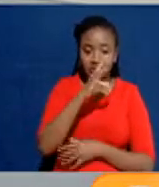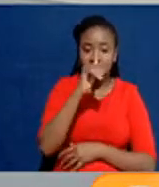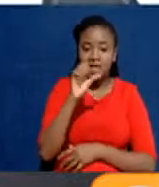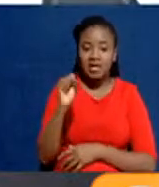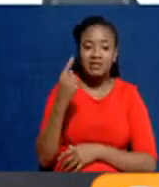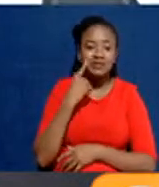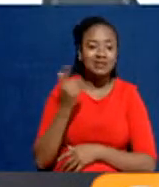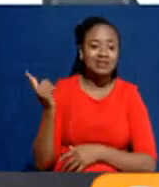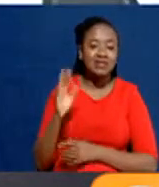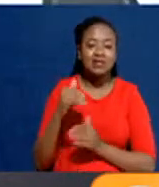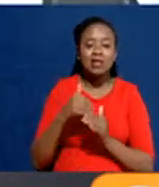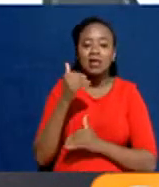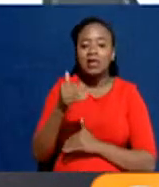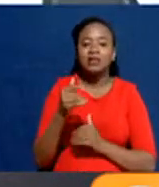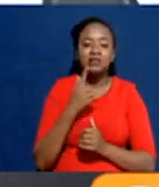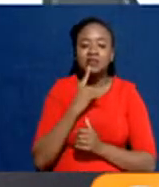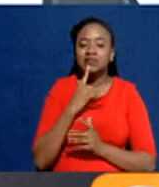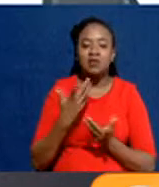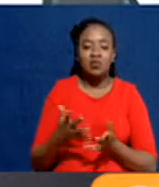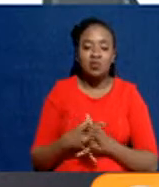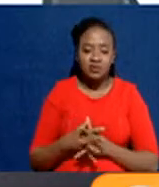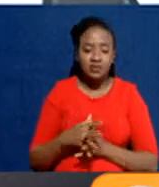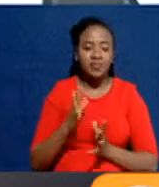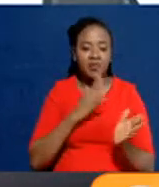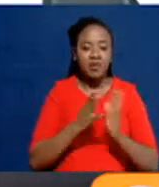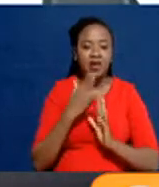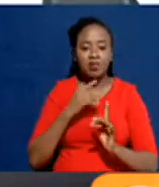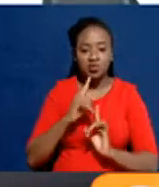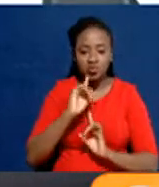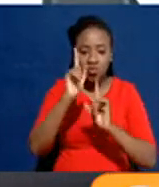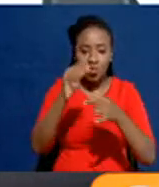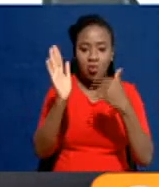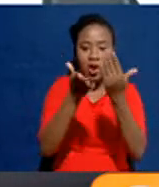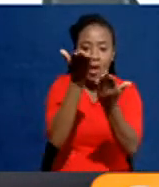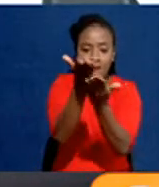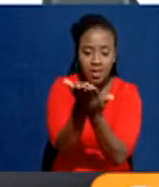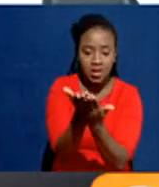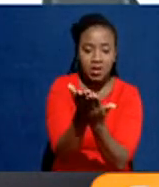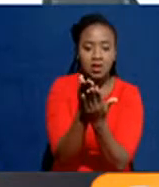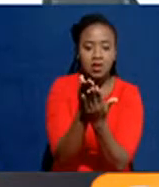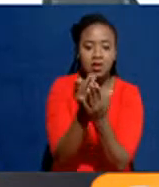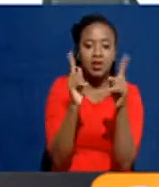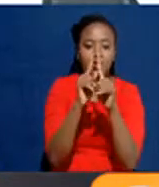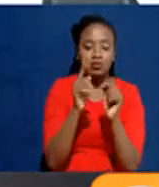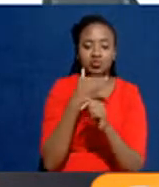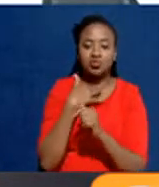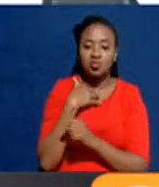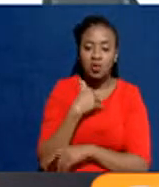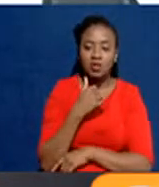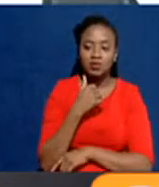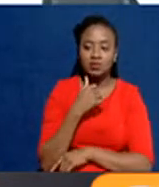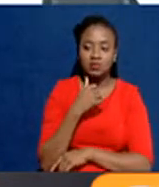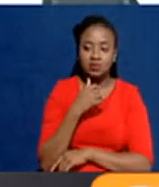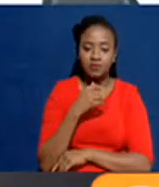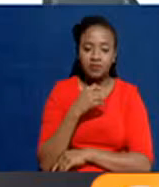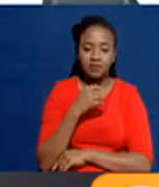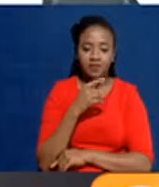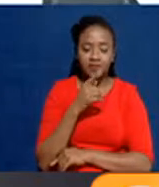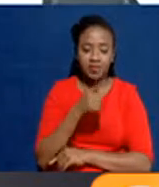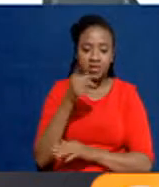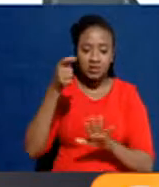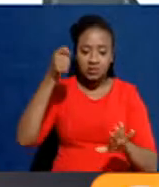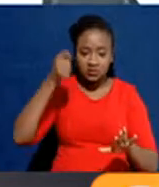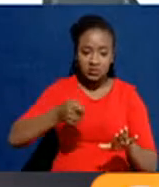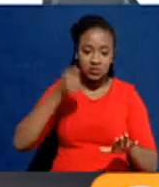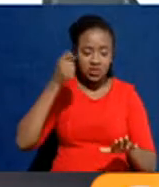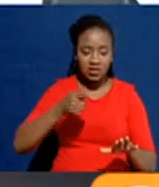now, because, you know, the next step is now appealing this, perhaps asking for a stay of the judgment that was put